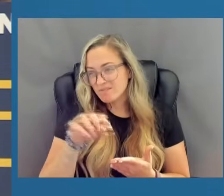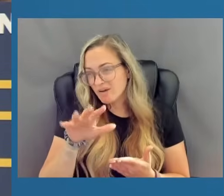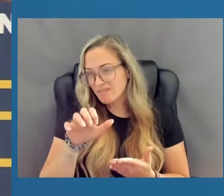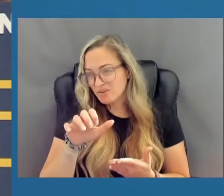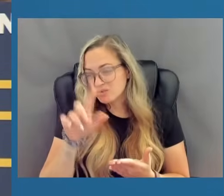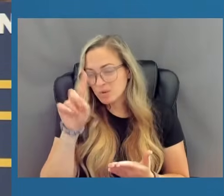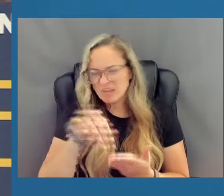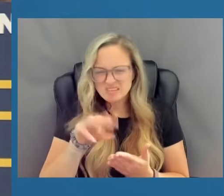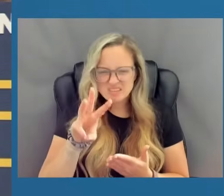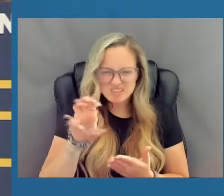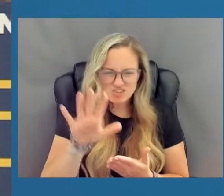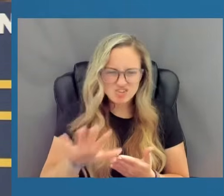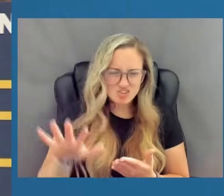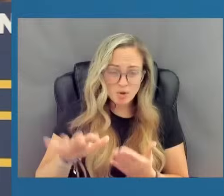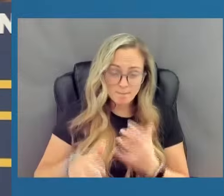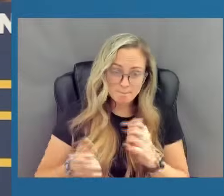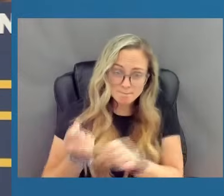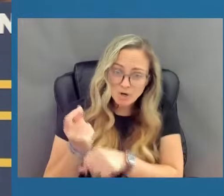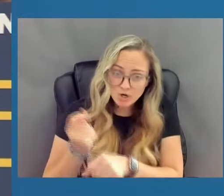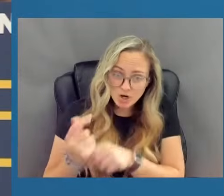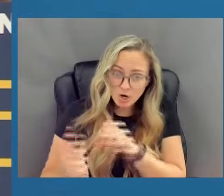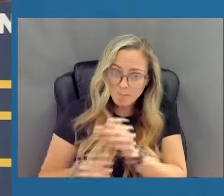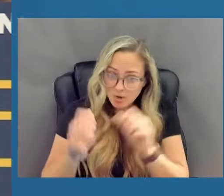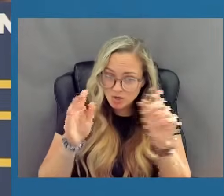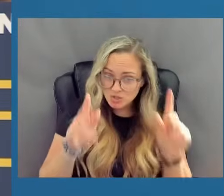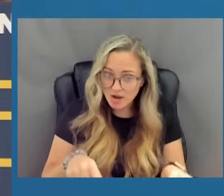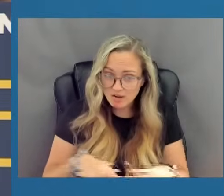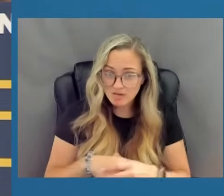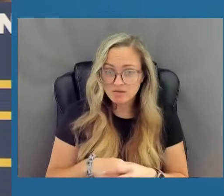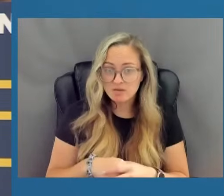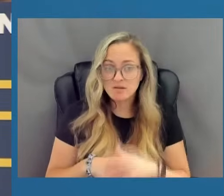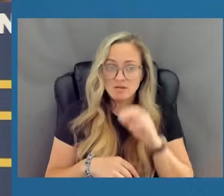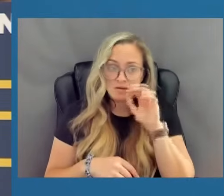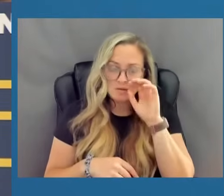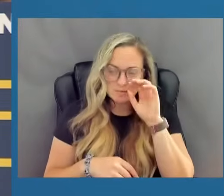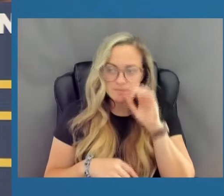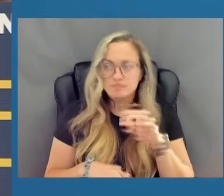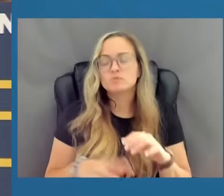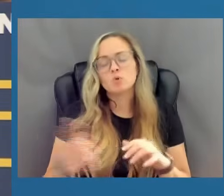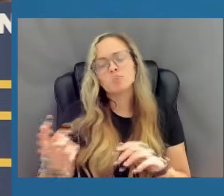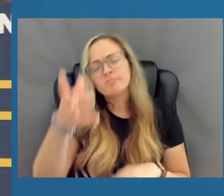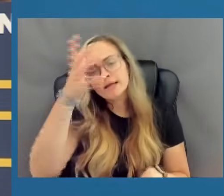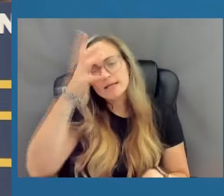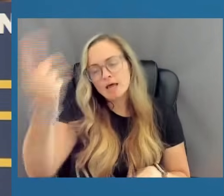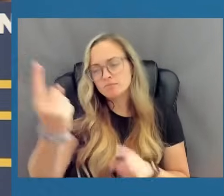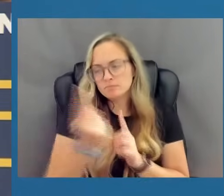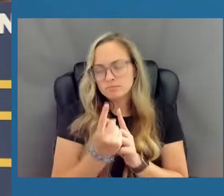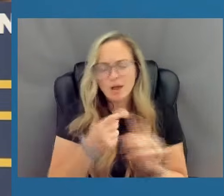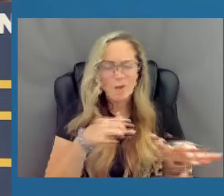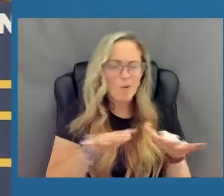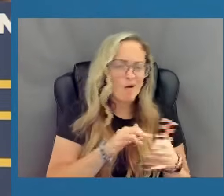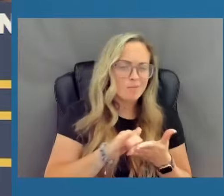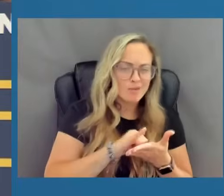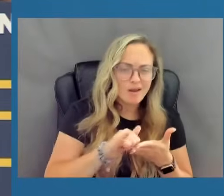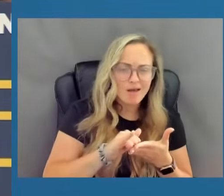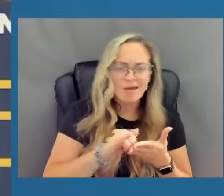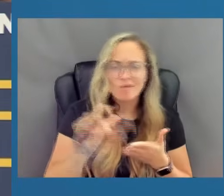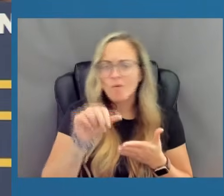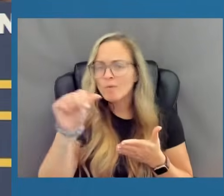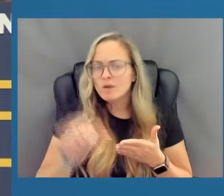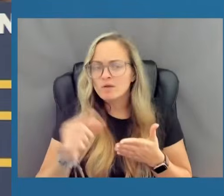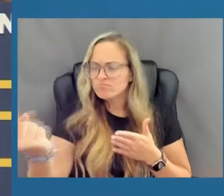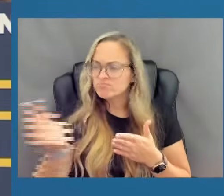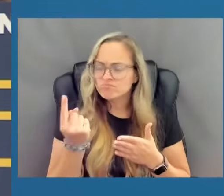year. I had a dad come up to me on the street the other day. I walked the streets of Manhattan. I walked the streets of Albany. People come up to me.